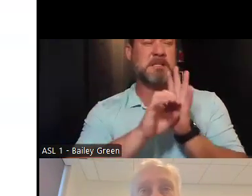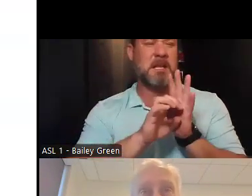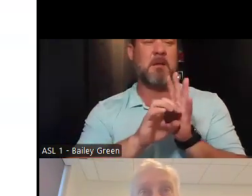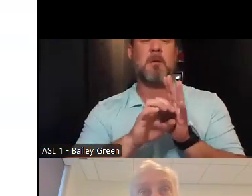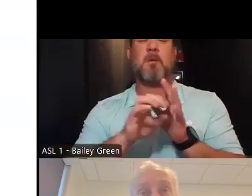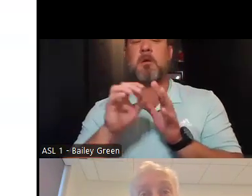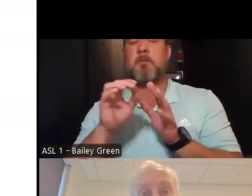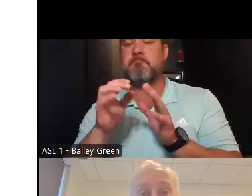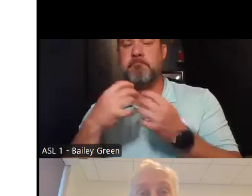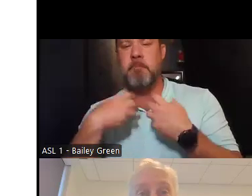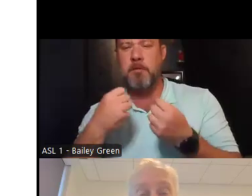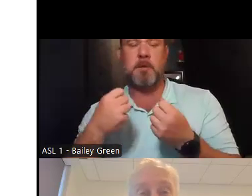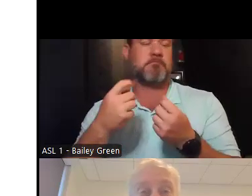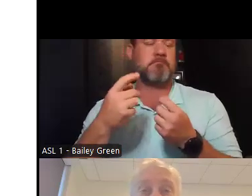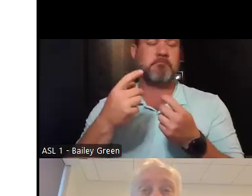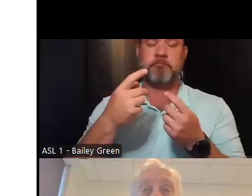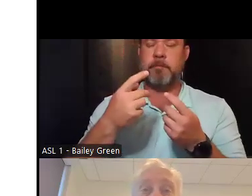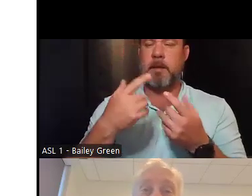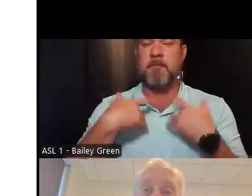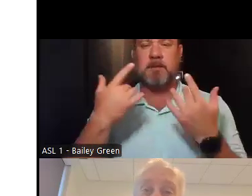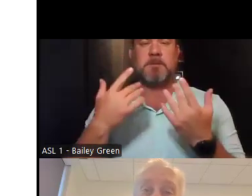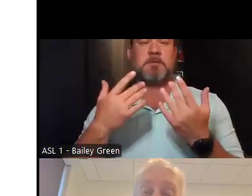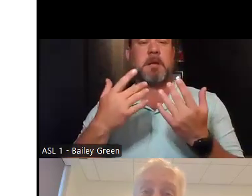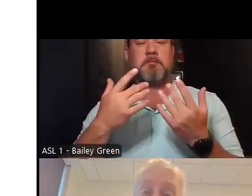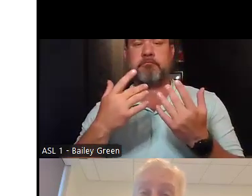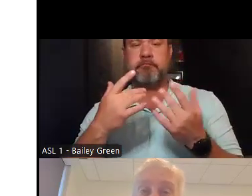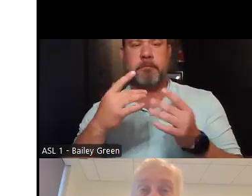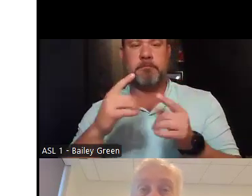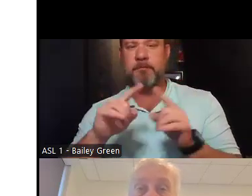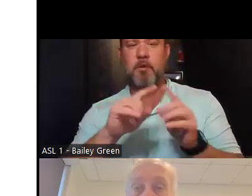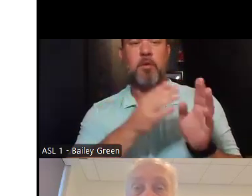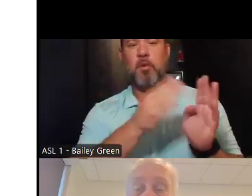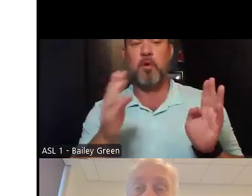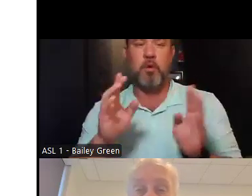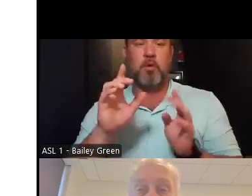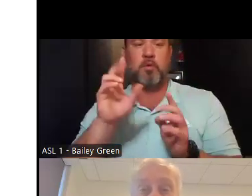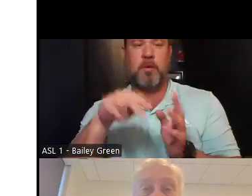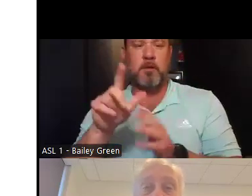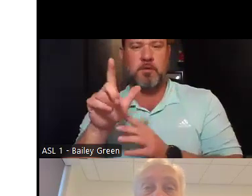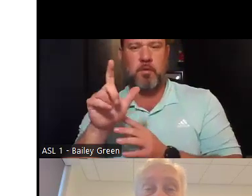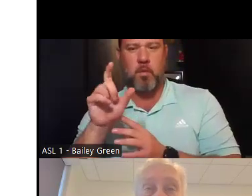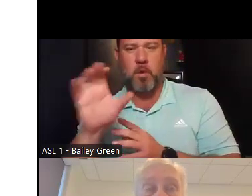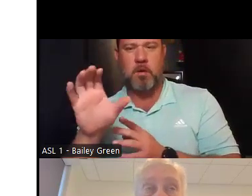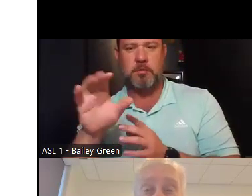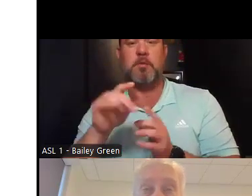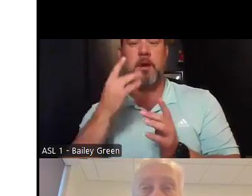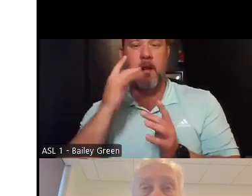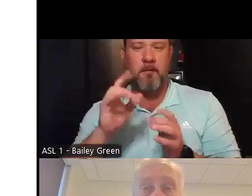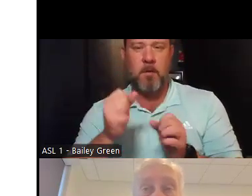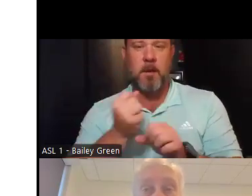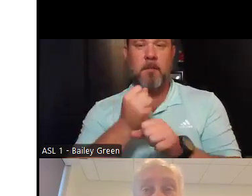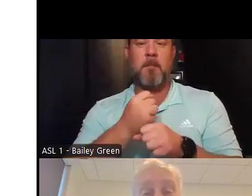and health events through 2100. It's a nationally based survey, but California is a large enough state so that we can make